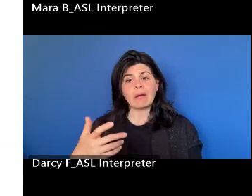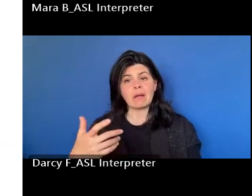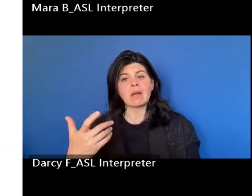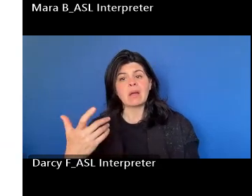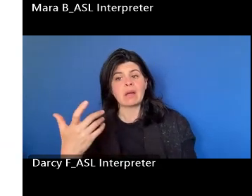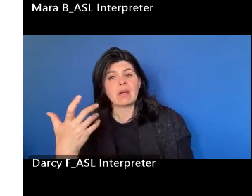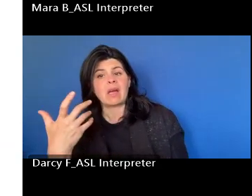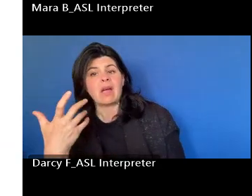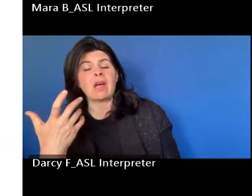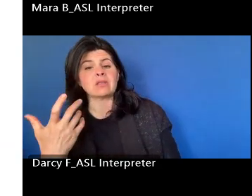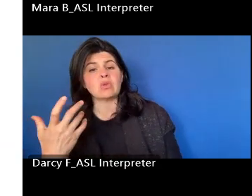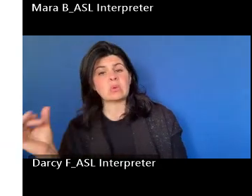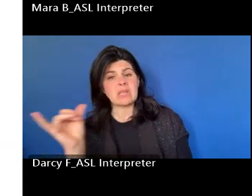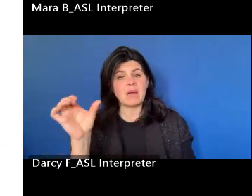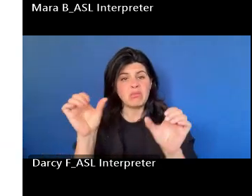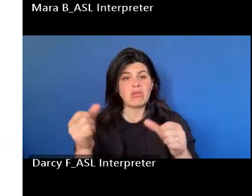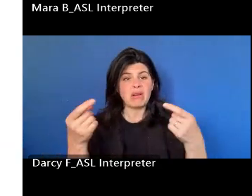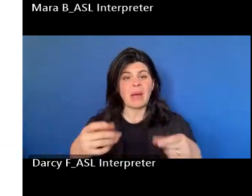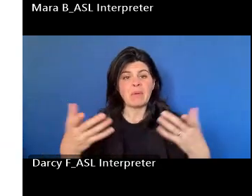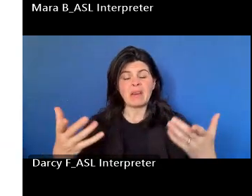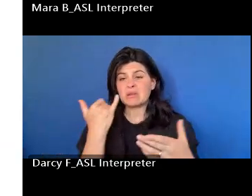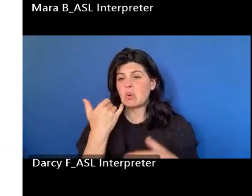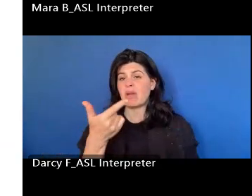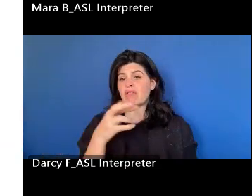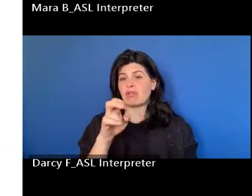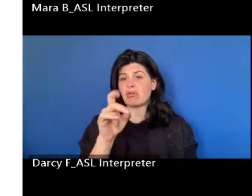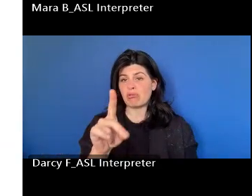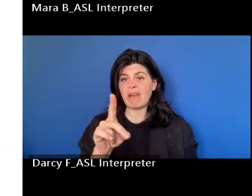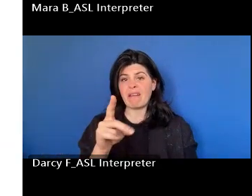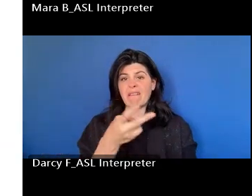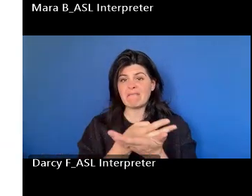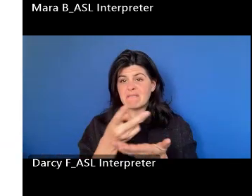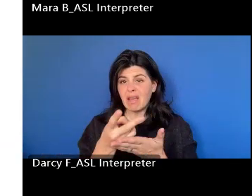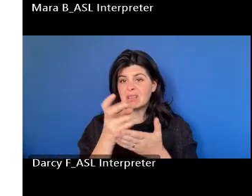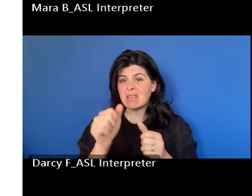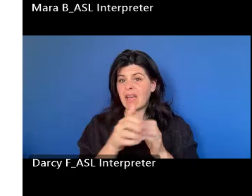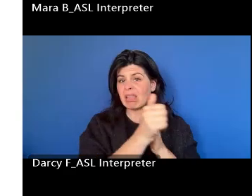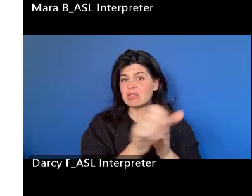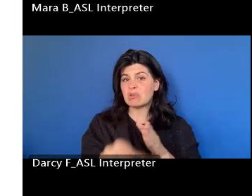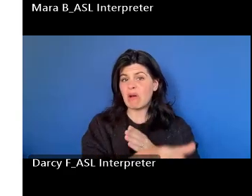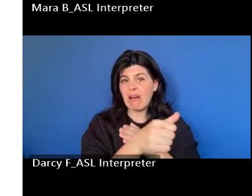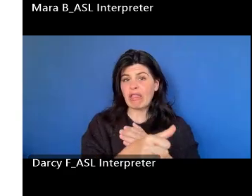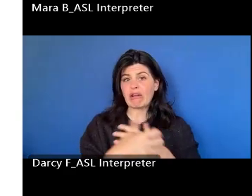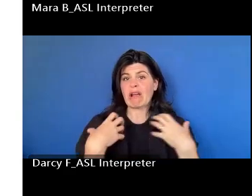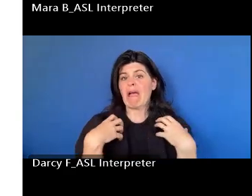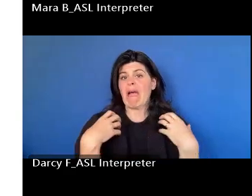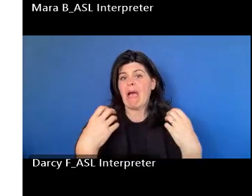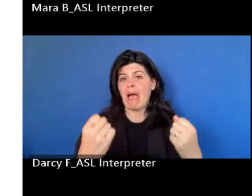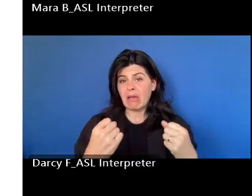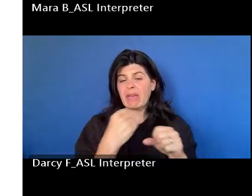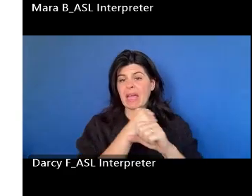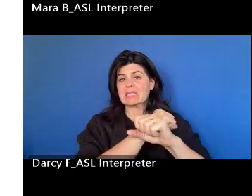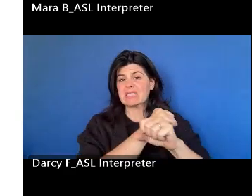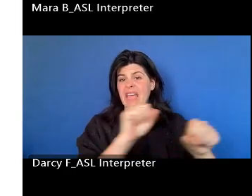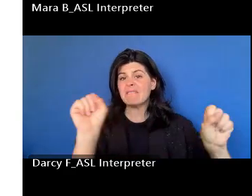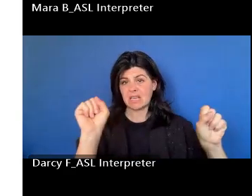only electricity, especially if the grid fails, is going to lead to health and safety issues on an unprecedented scale.